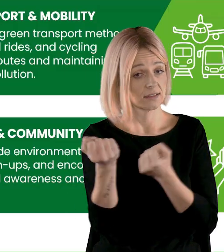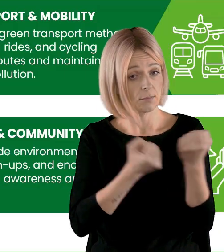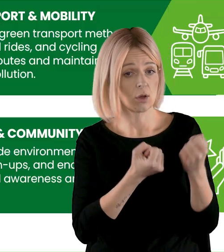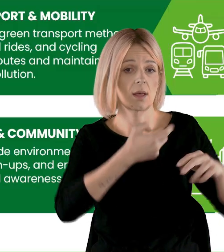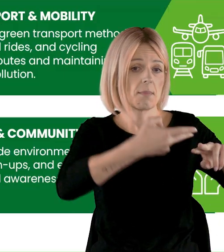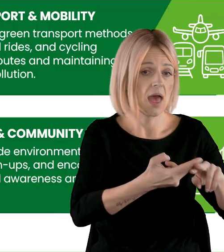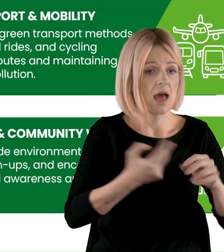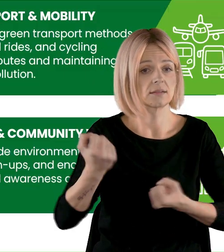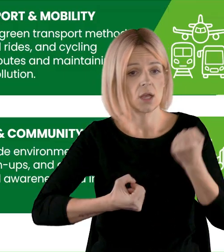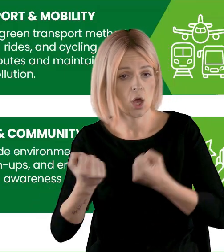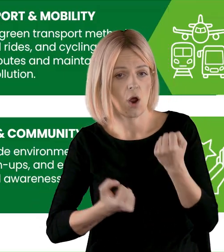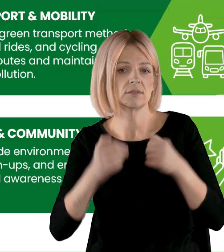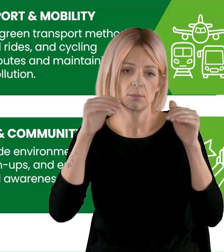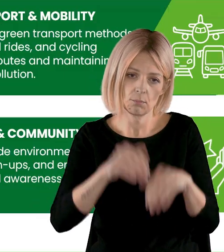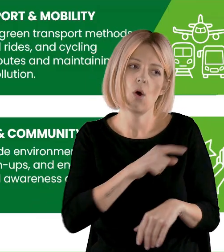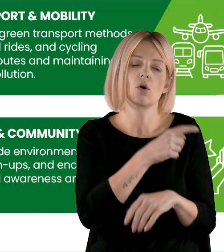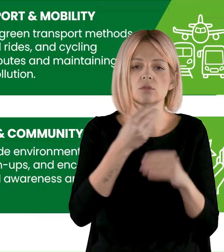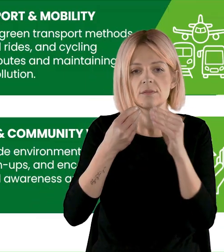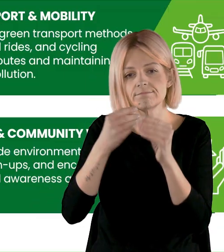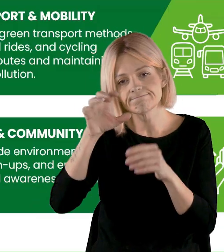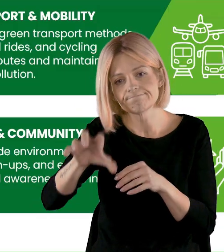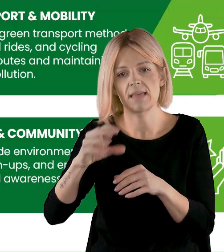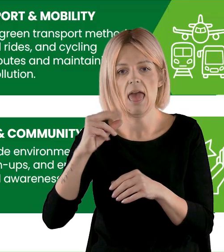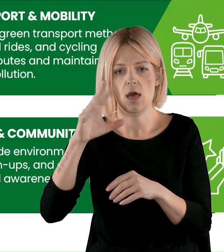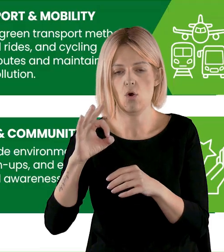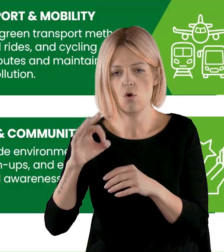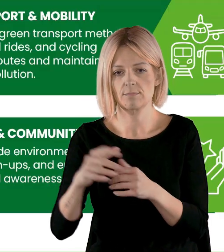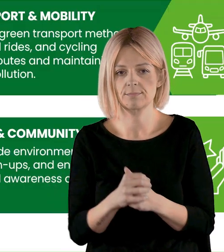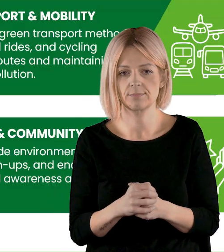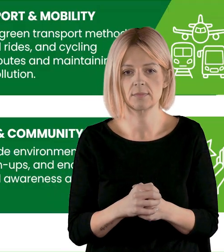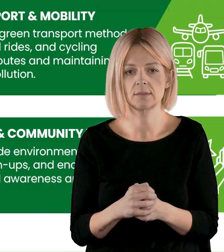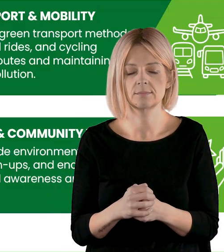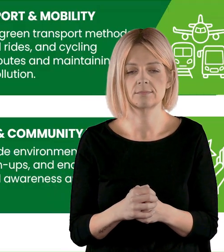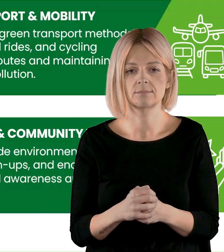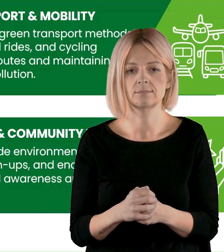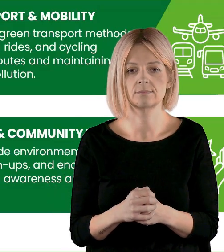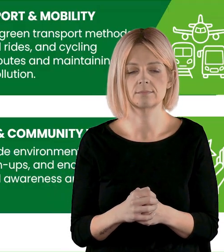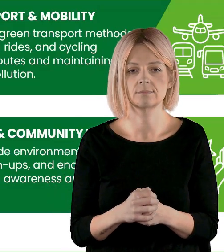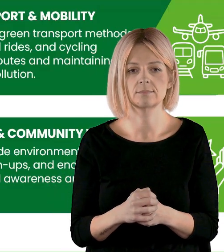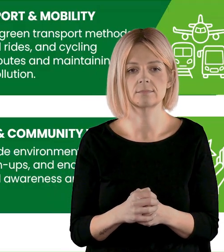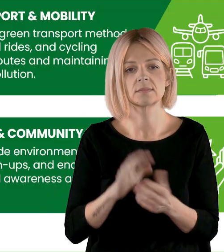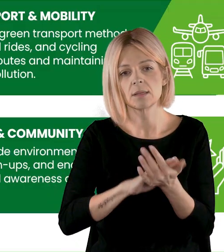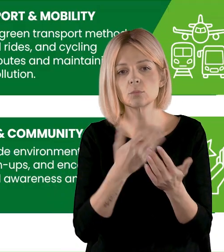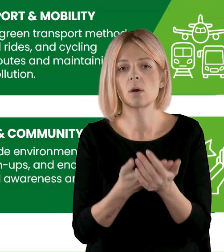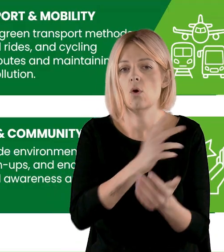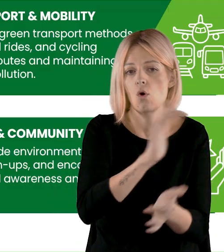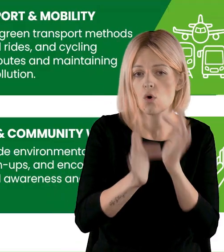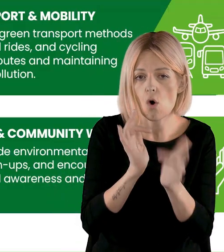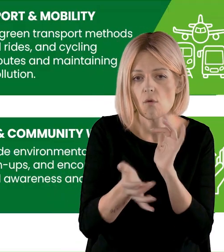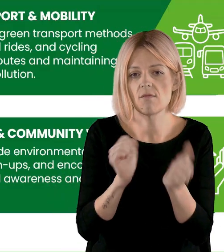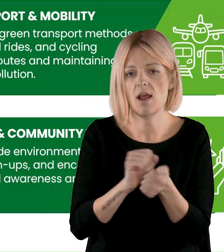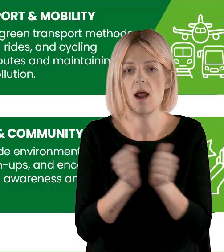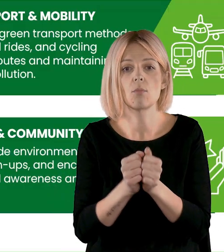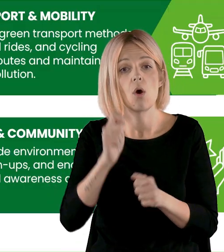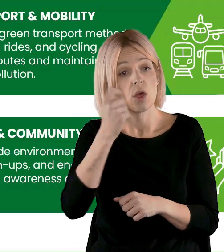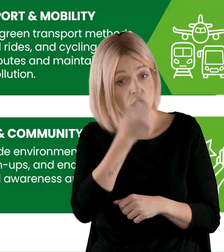to protect the environment. On the hospitality sector, hotels and restaurants can reduce waste,